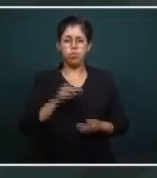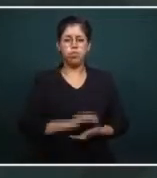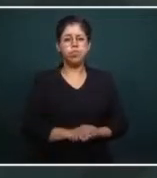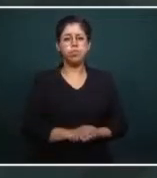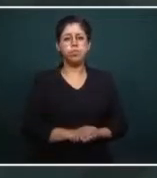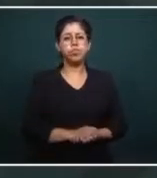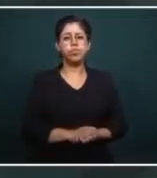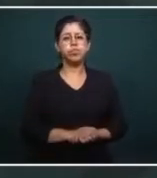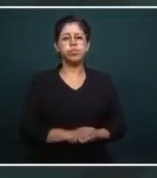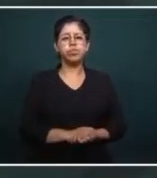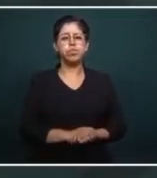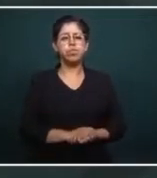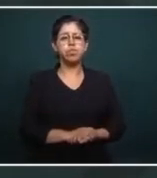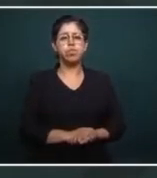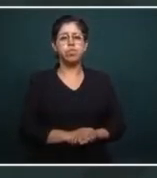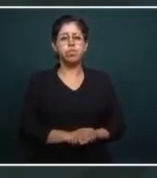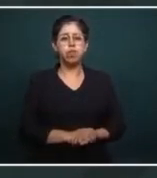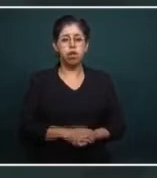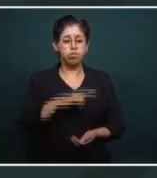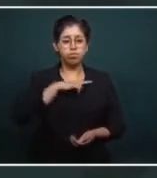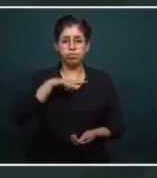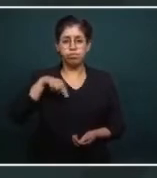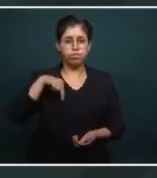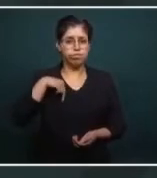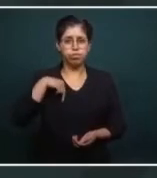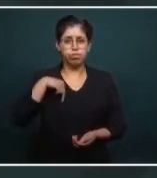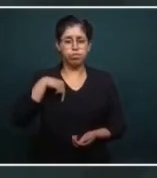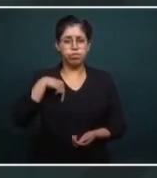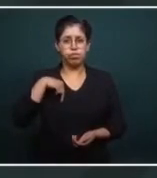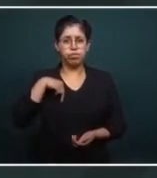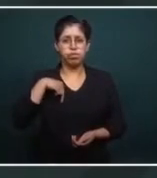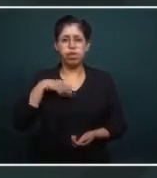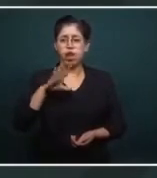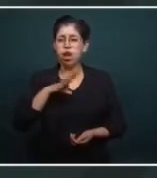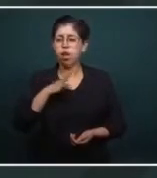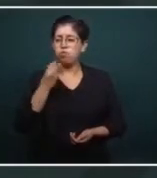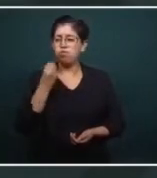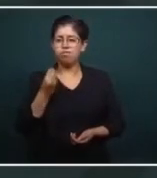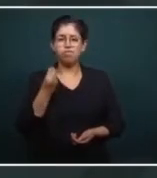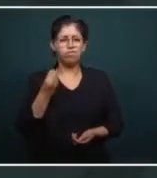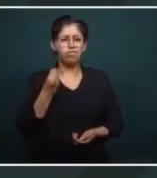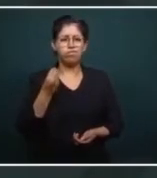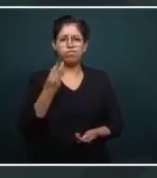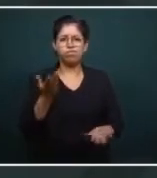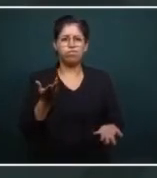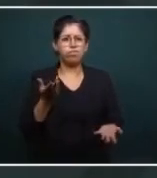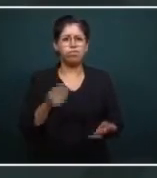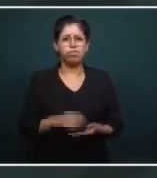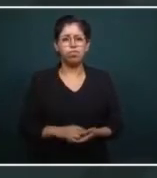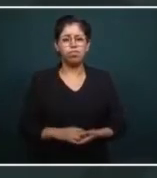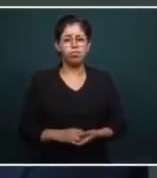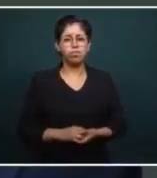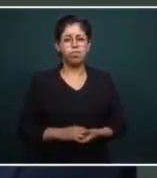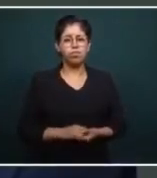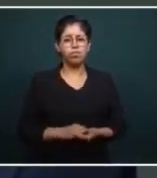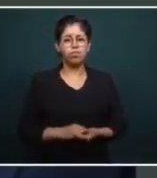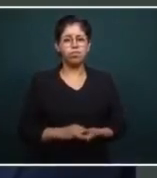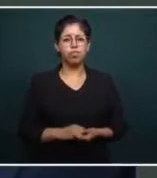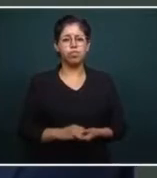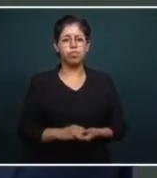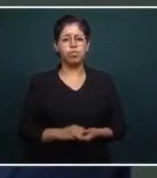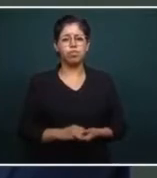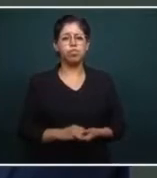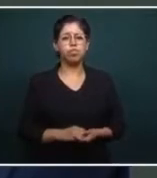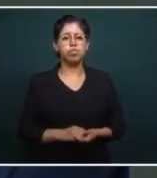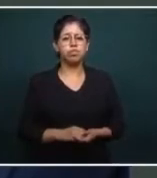we think que that estos lamentables hechos that these sad situations or actions que